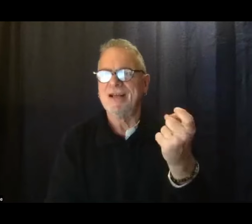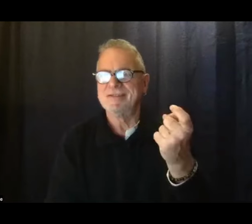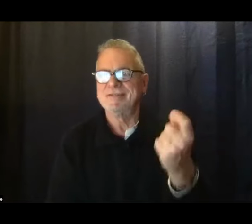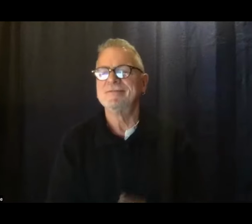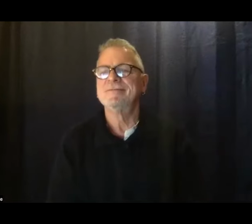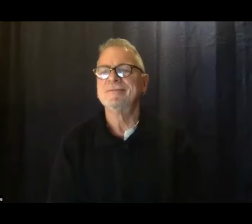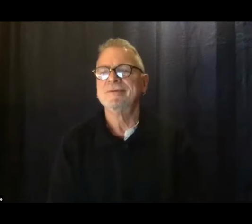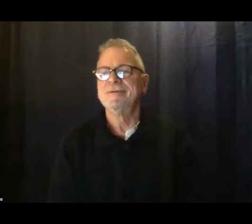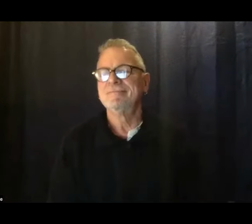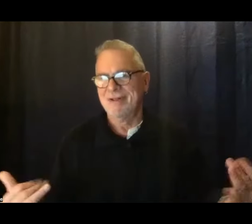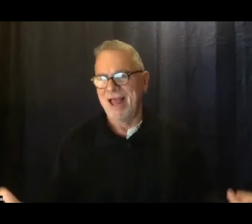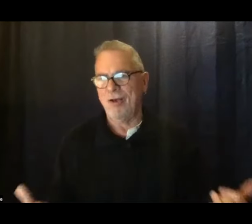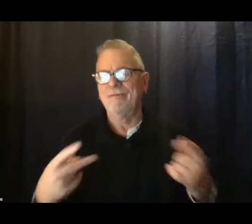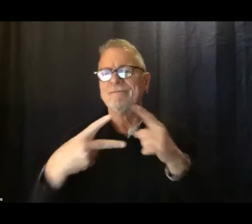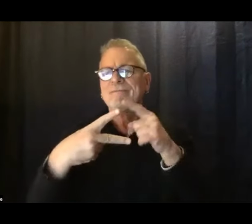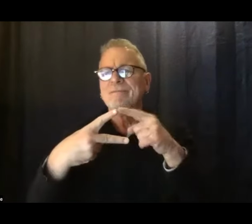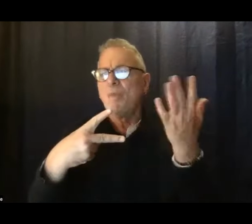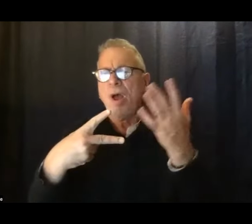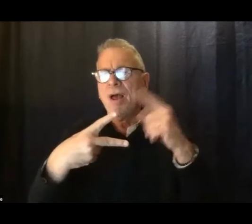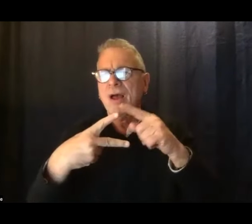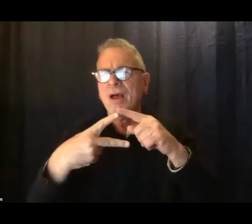And you got fax paper.